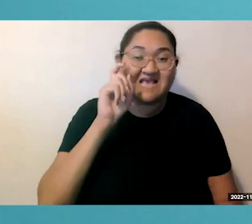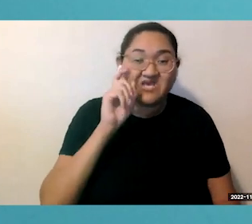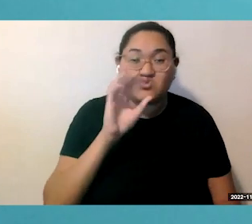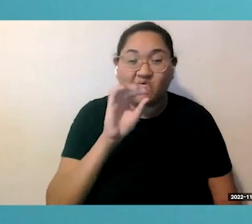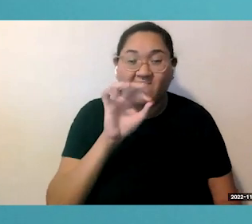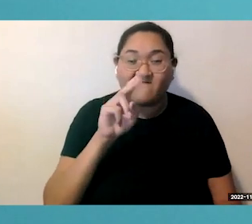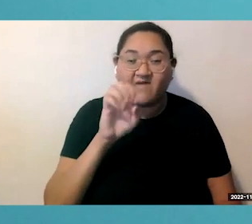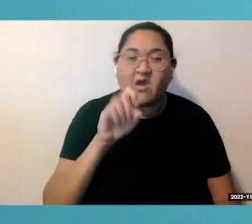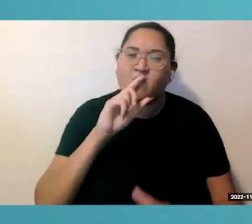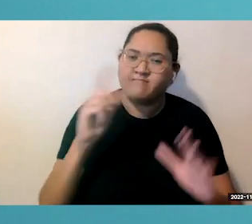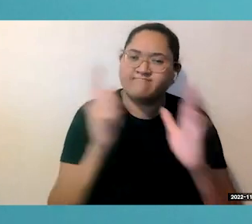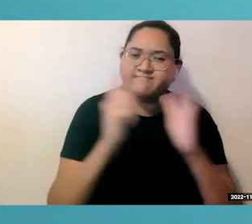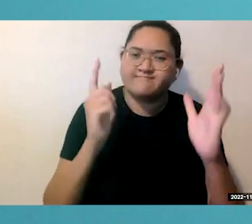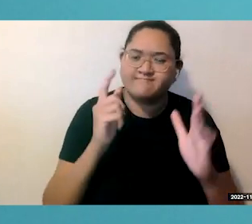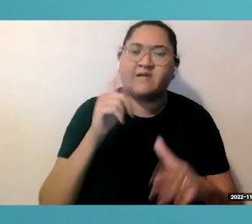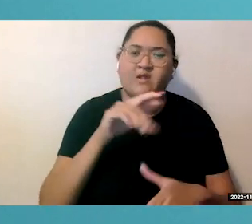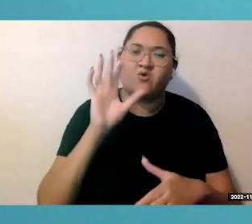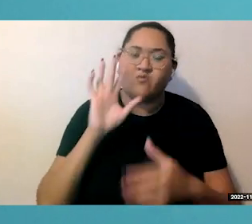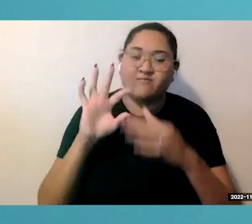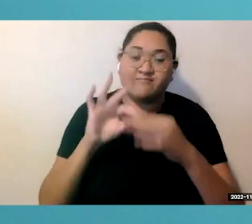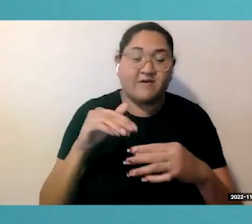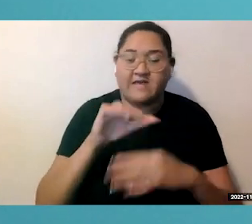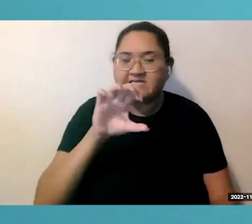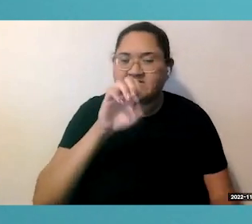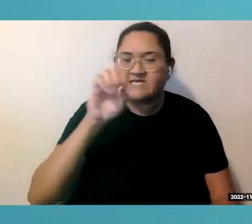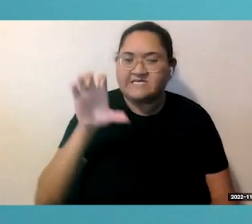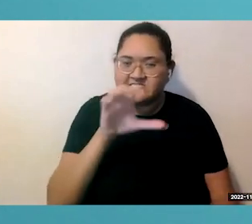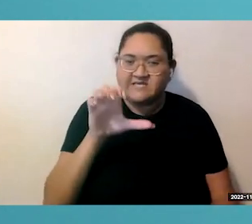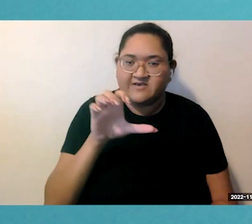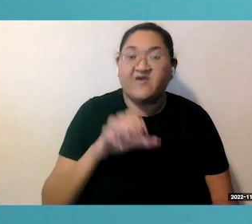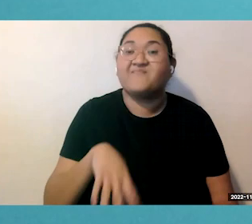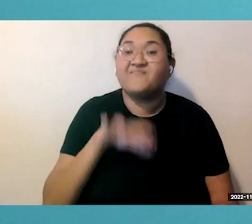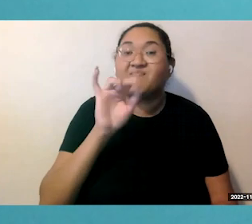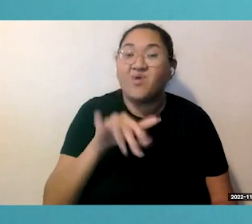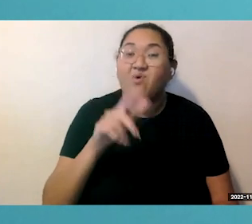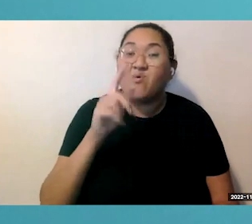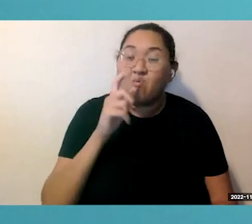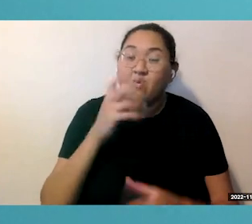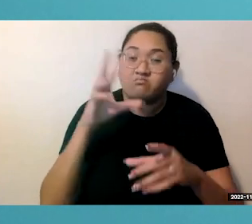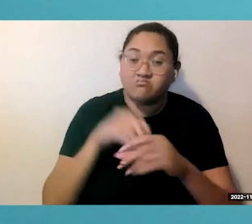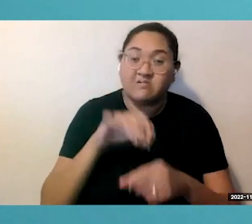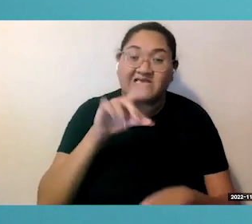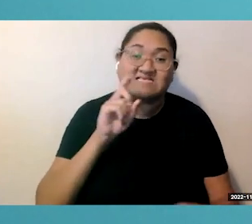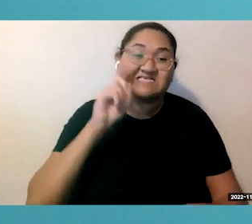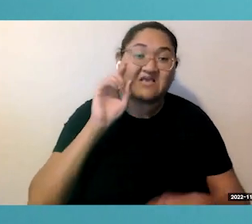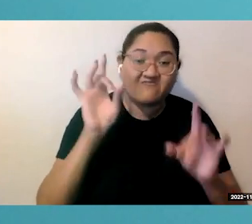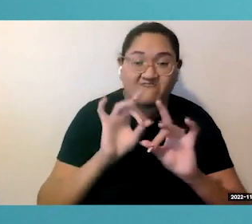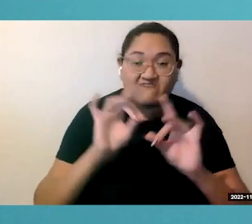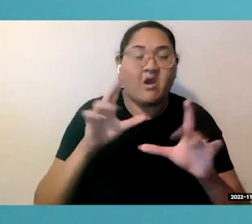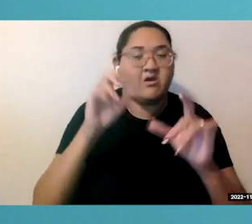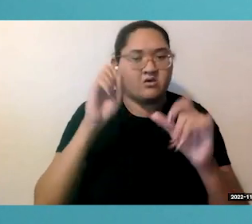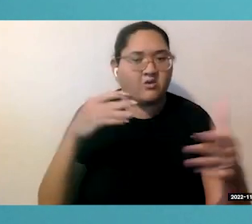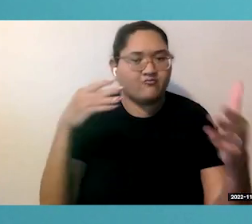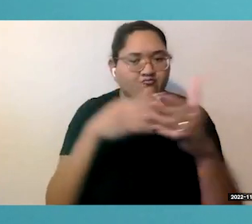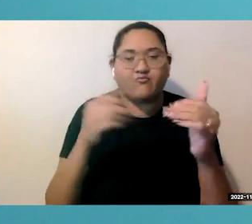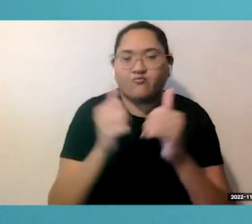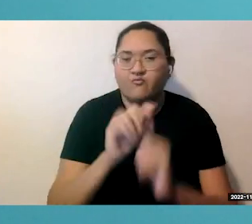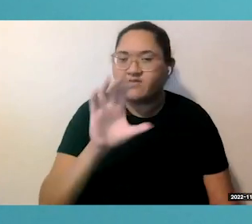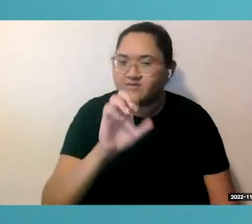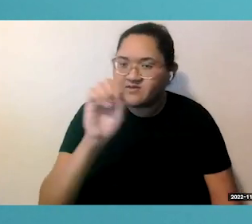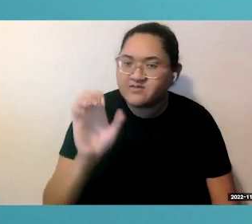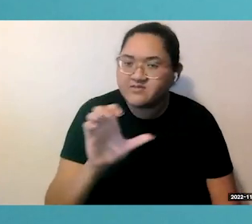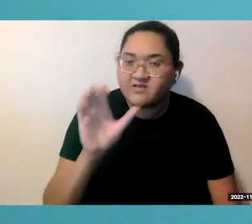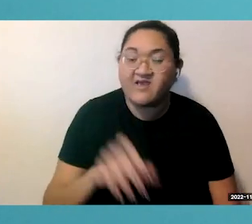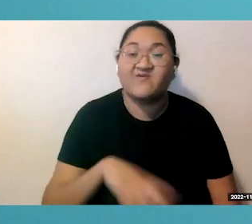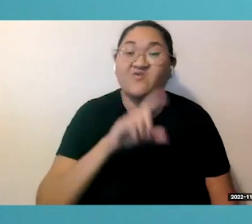are illegal and referred to as criminal sexual conduct or CSC. Someone who commits an act of sexual violence can